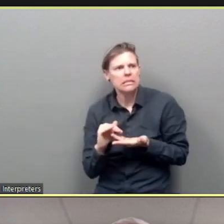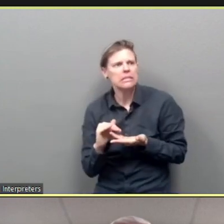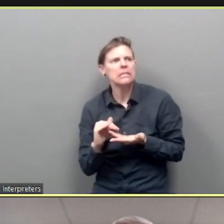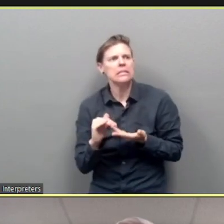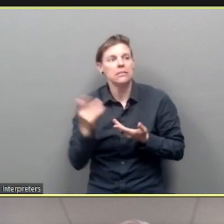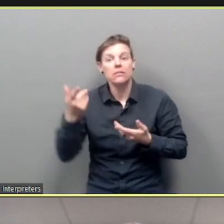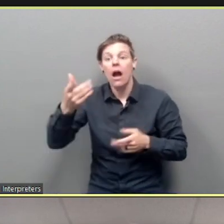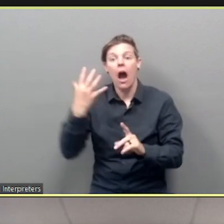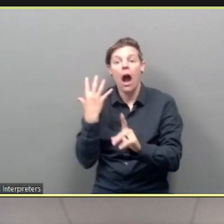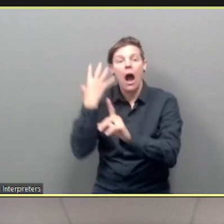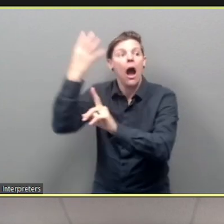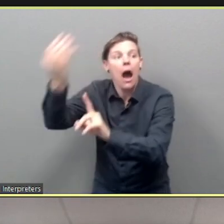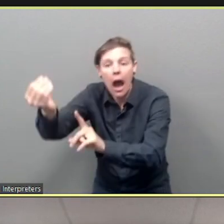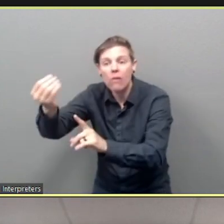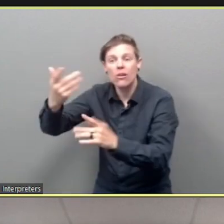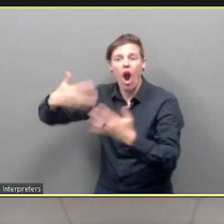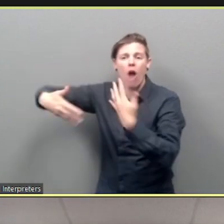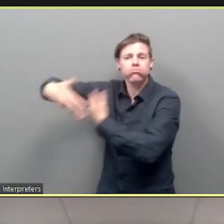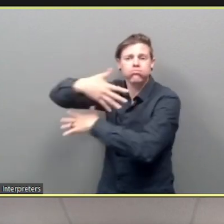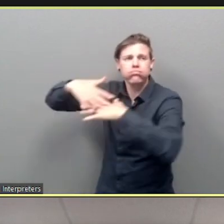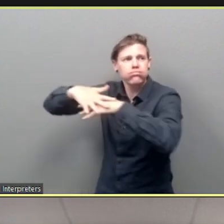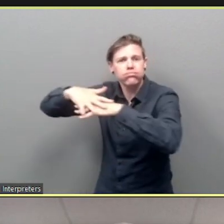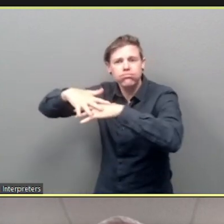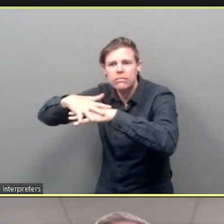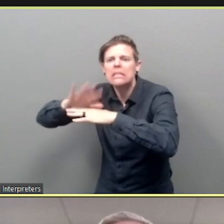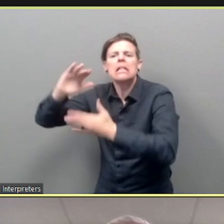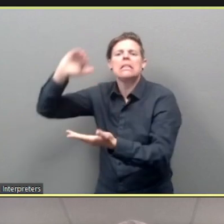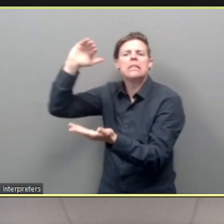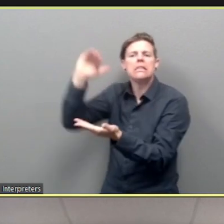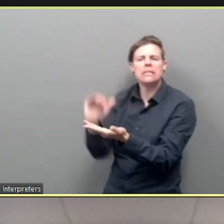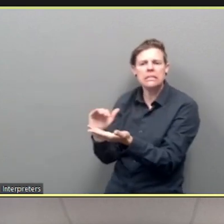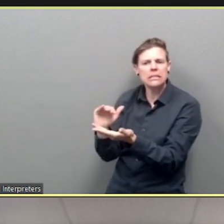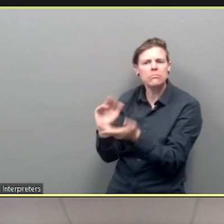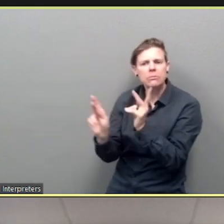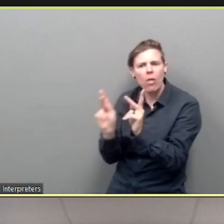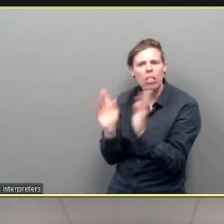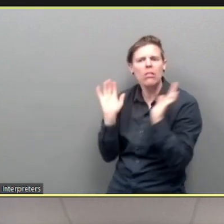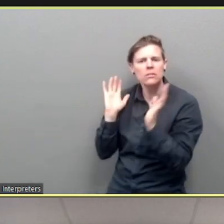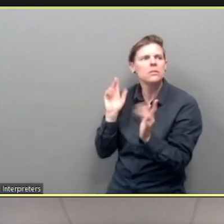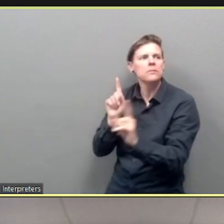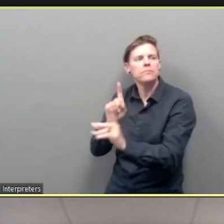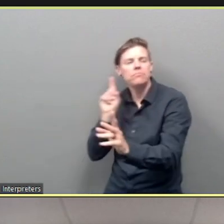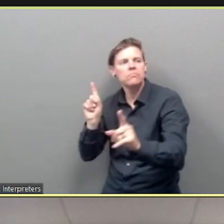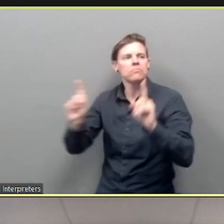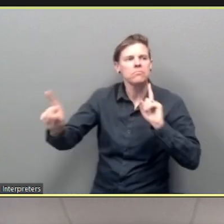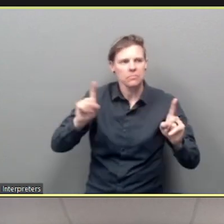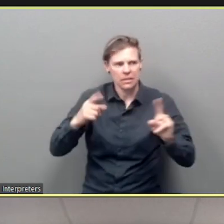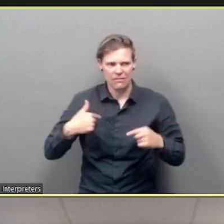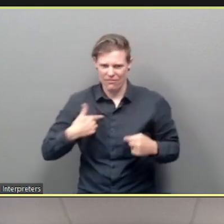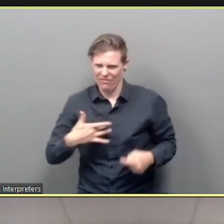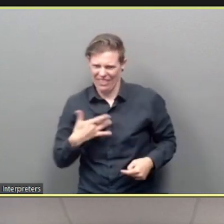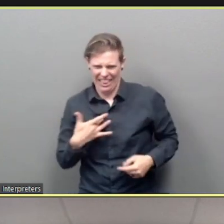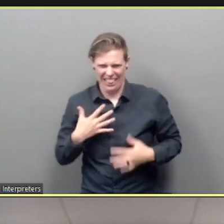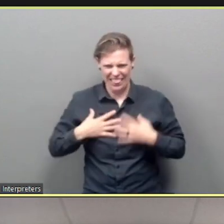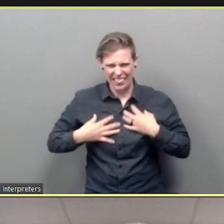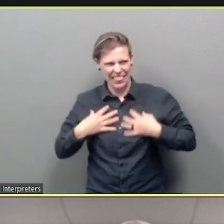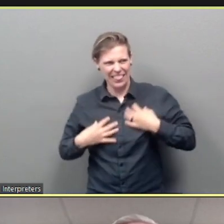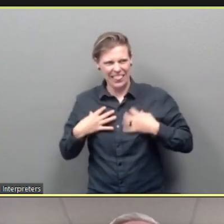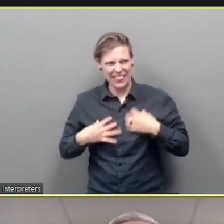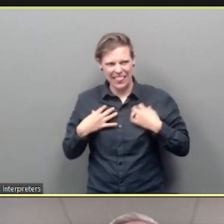of time there, particularly indoors, getting tested immediately, good air filtration, or spending more